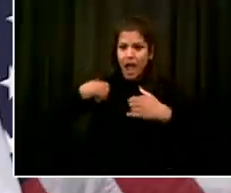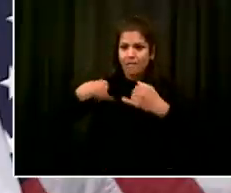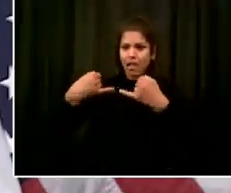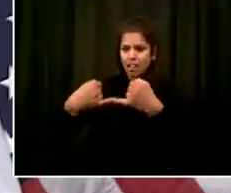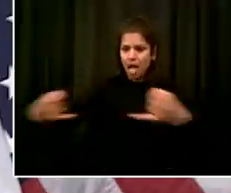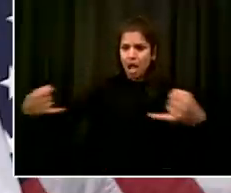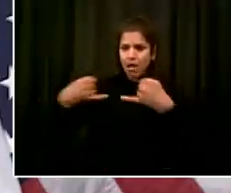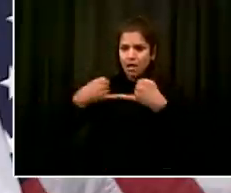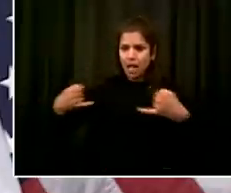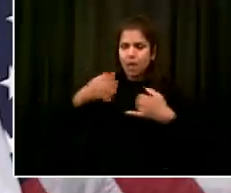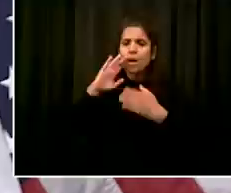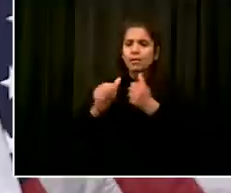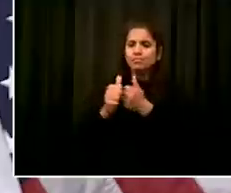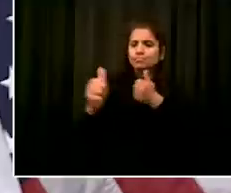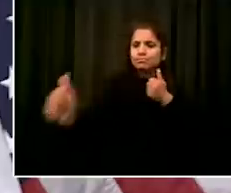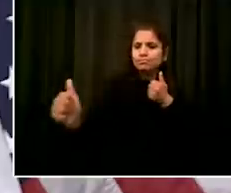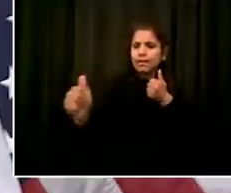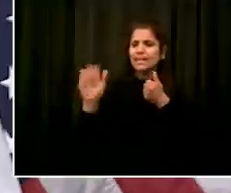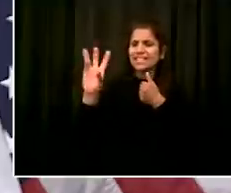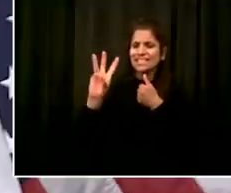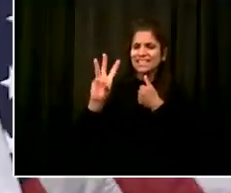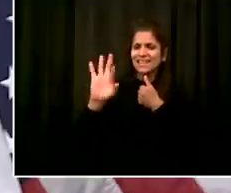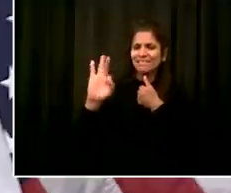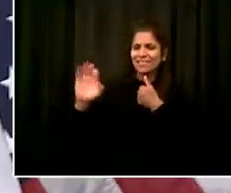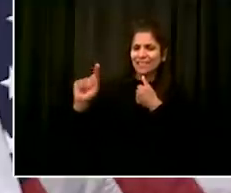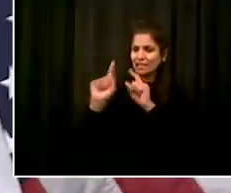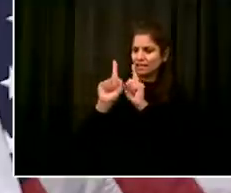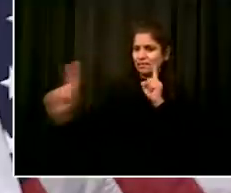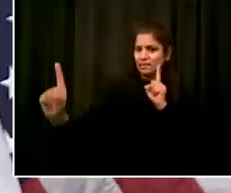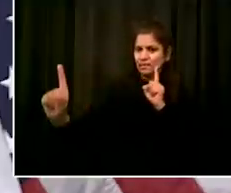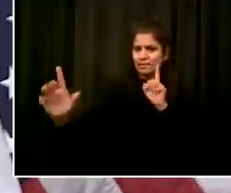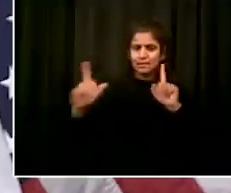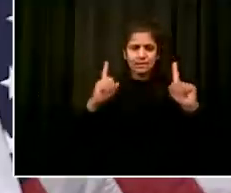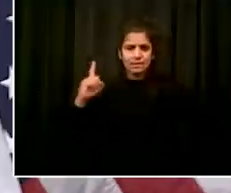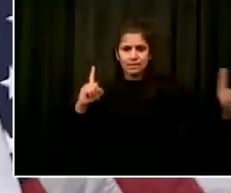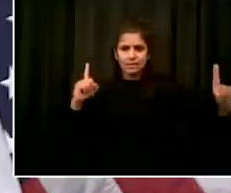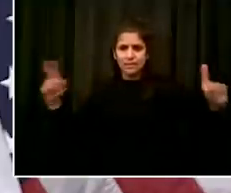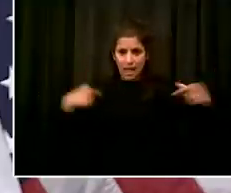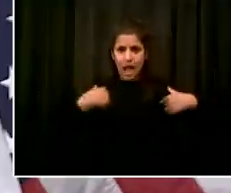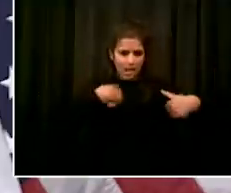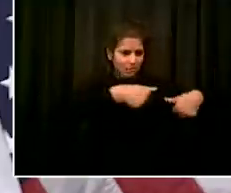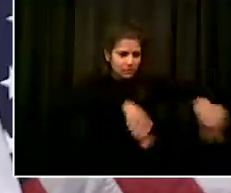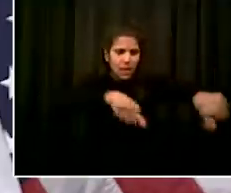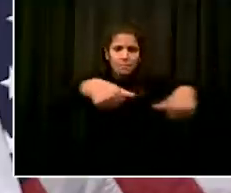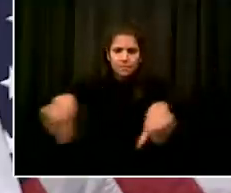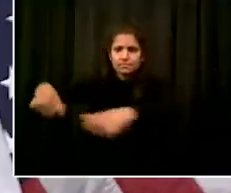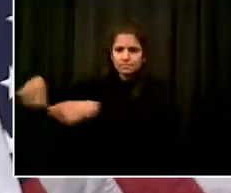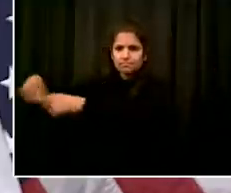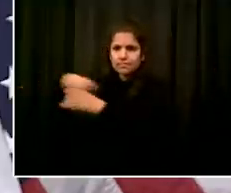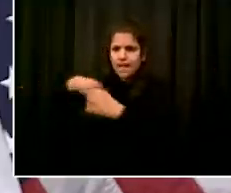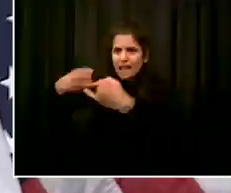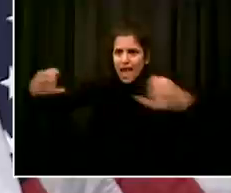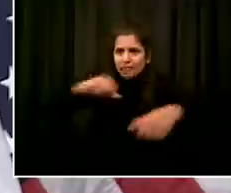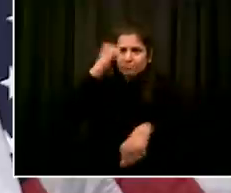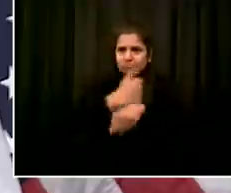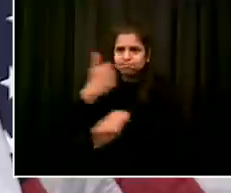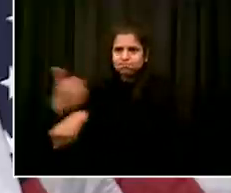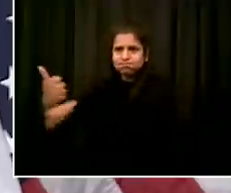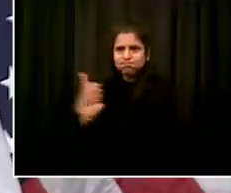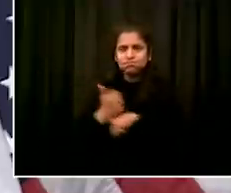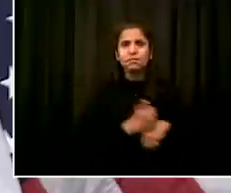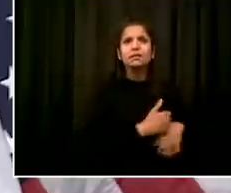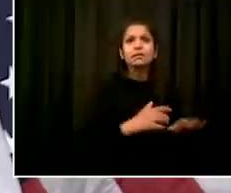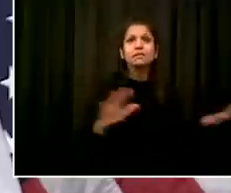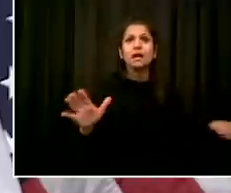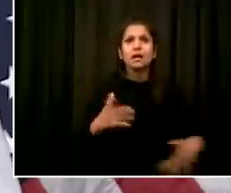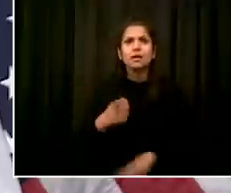guidance. So if we do that in the subway, if we do it on the platform, if we do it in the subway car, on the bus, I think we'll all be better off and it will help everyone. So